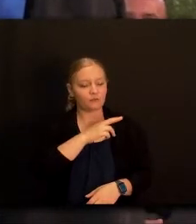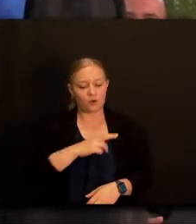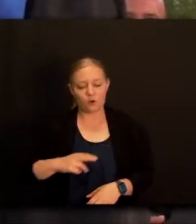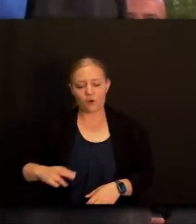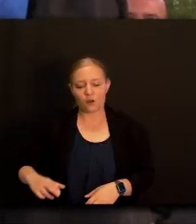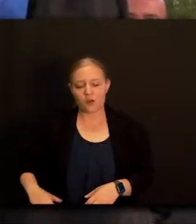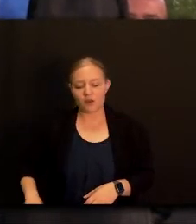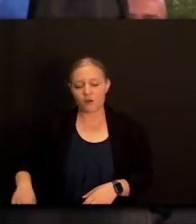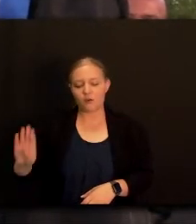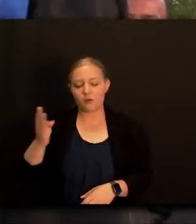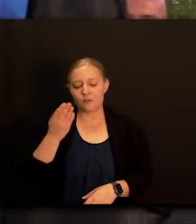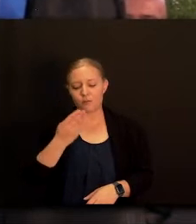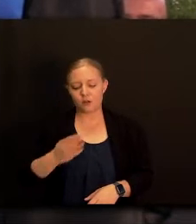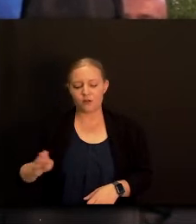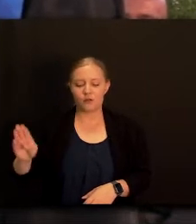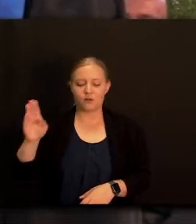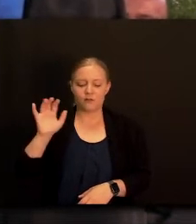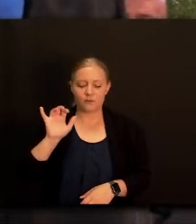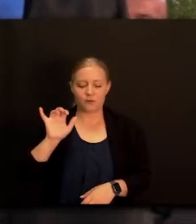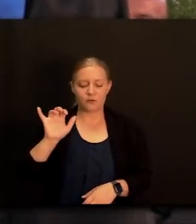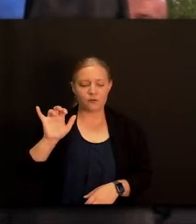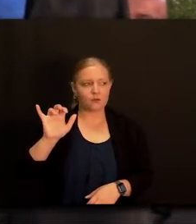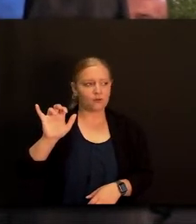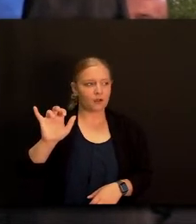and royal blue